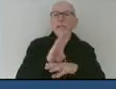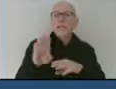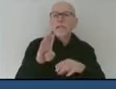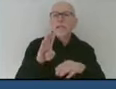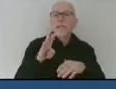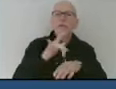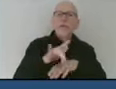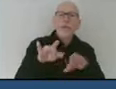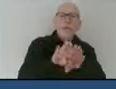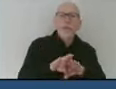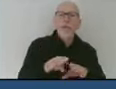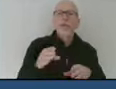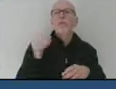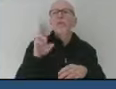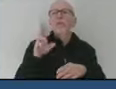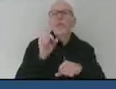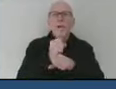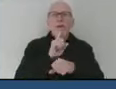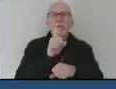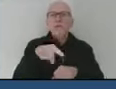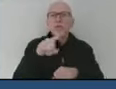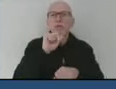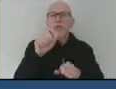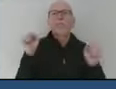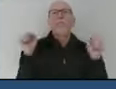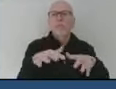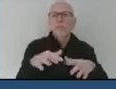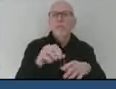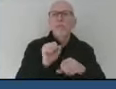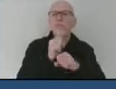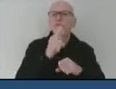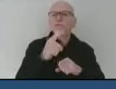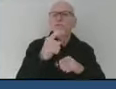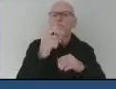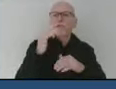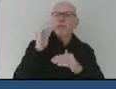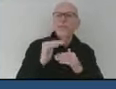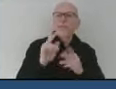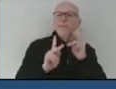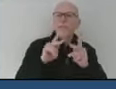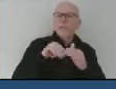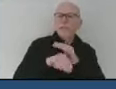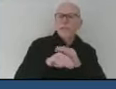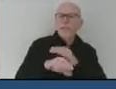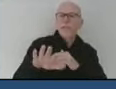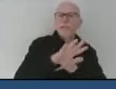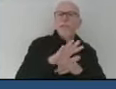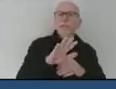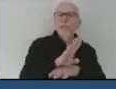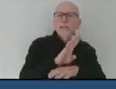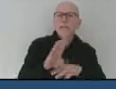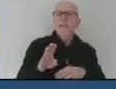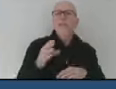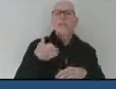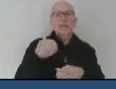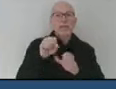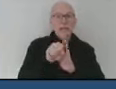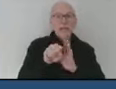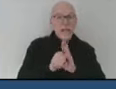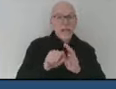for occupancy and seating compliance, which is exactly what should be taking place. And we have entities, state agencies, who